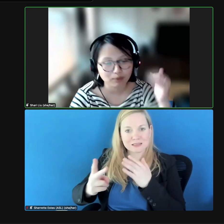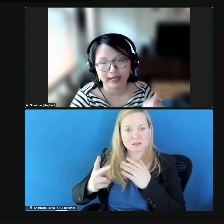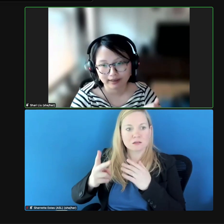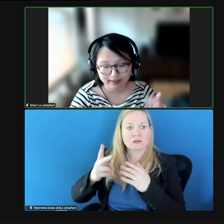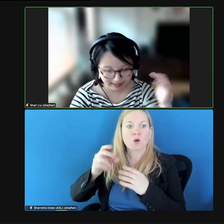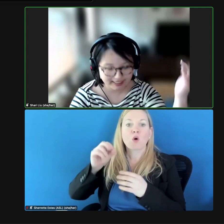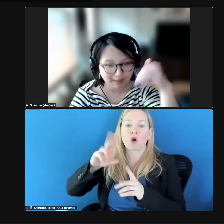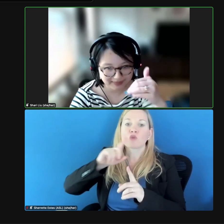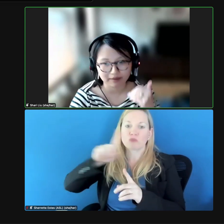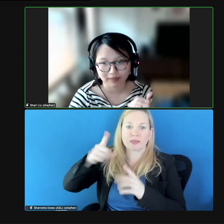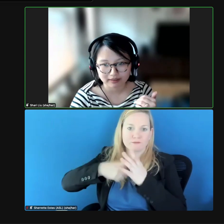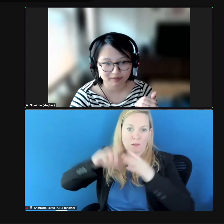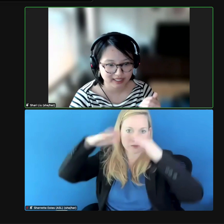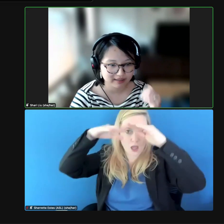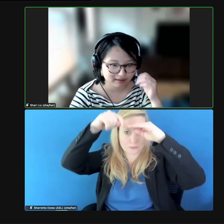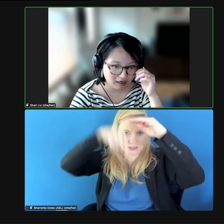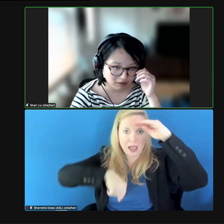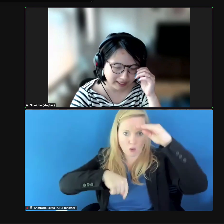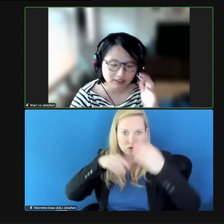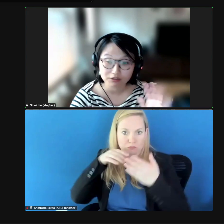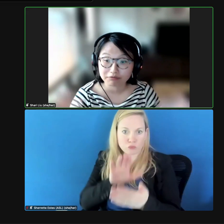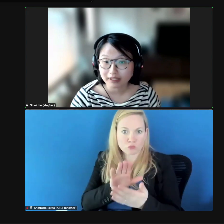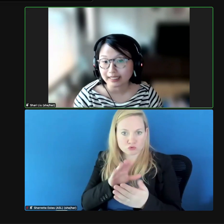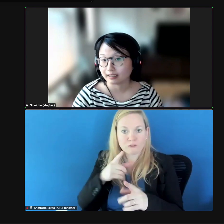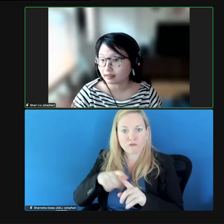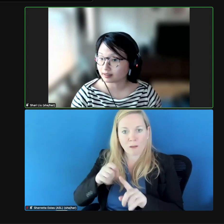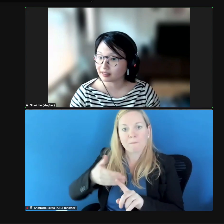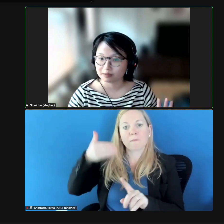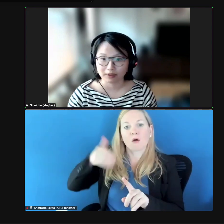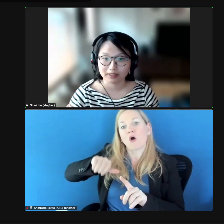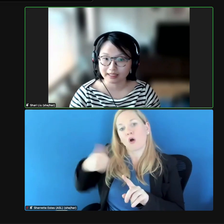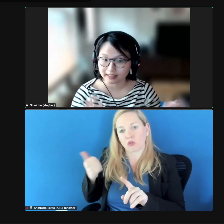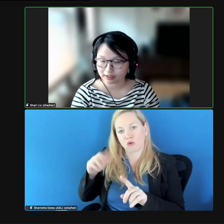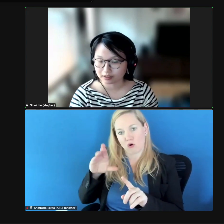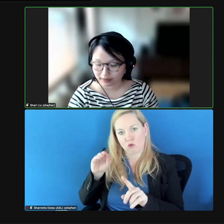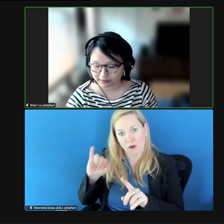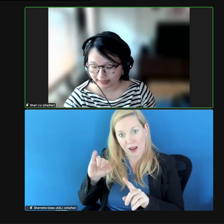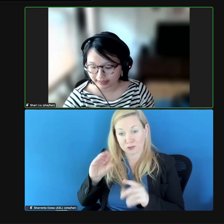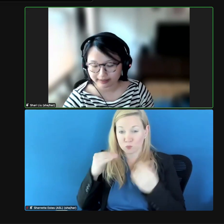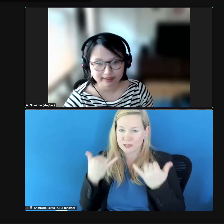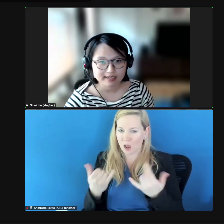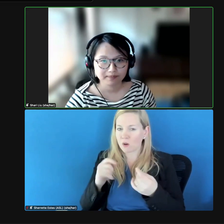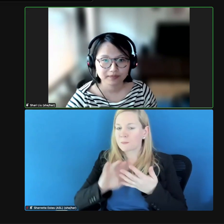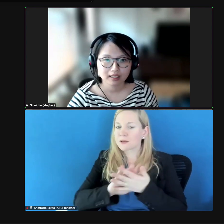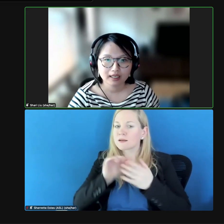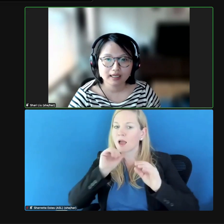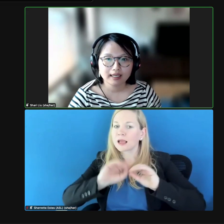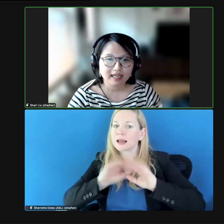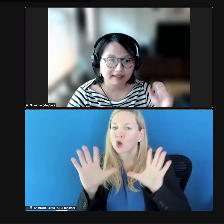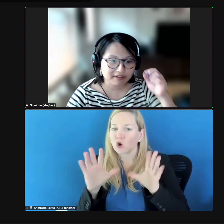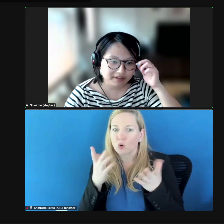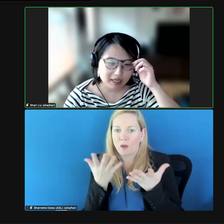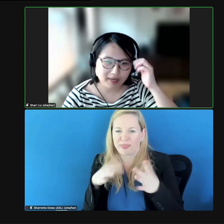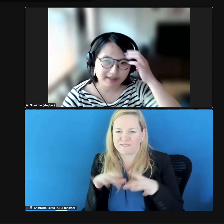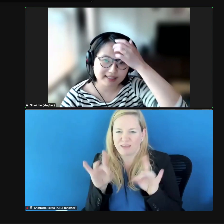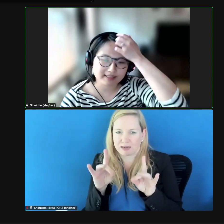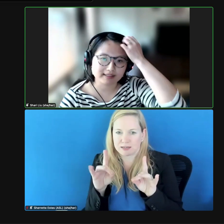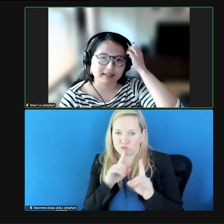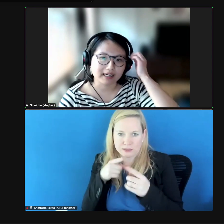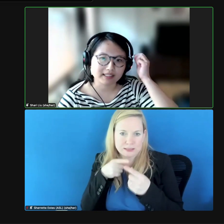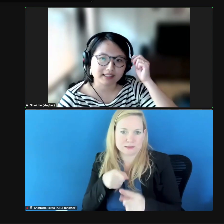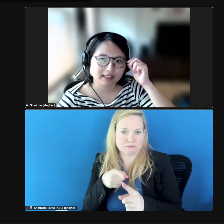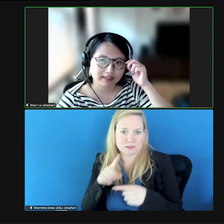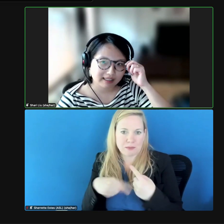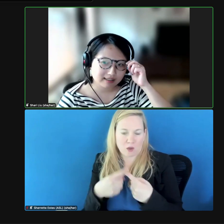a top-down manner from the other ROI. So it's really unclear at this point what the nature of this finding is. And the third hypothesis